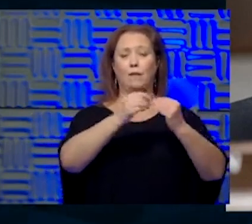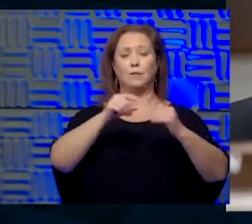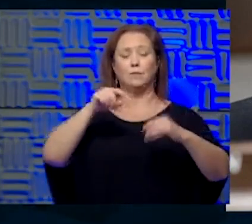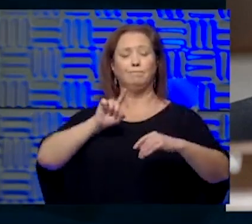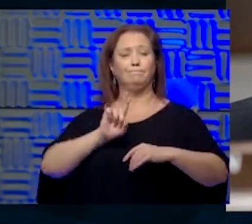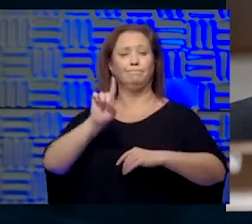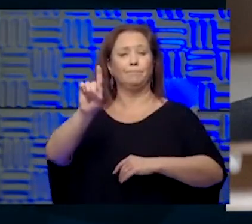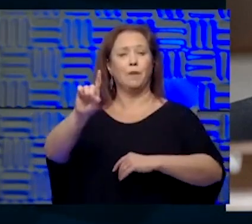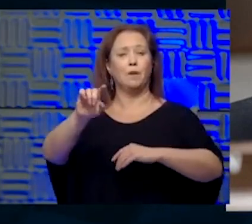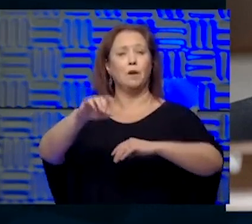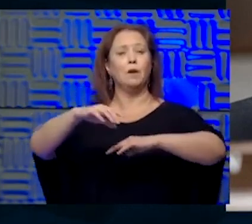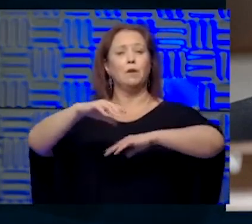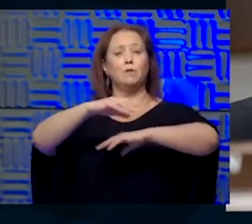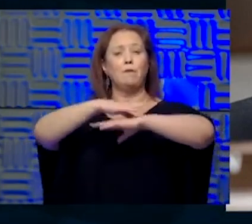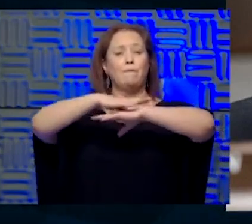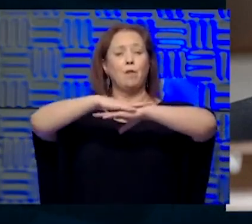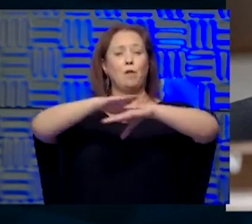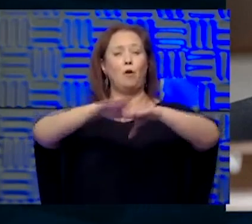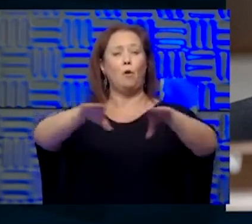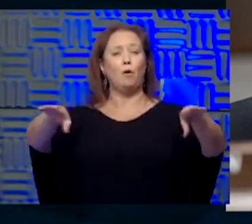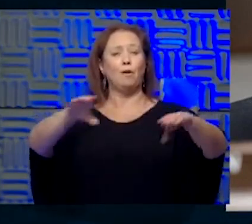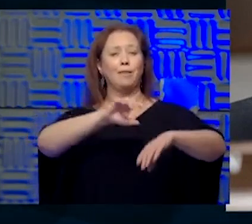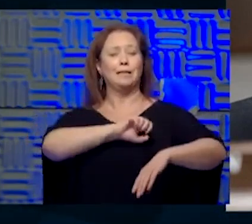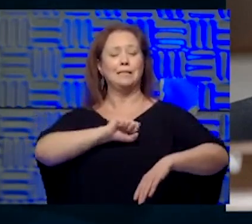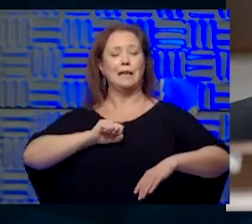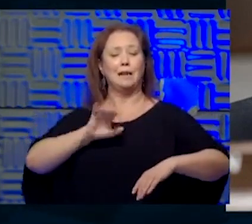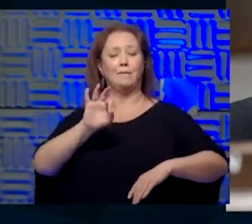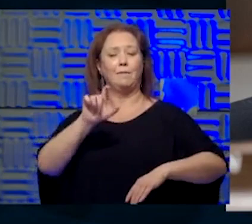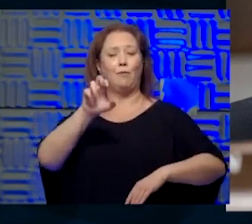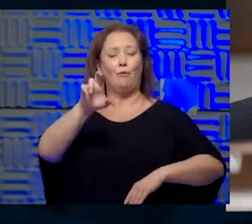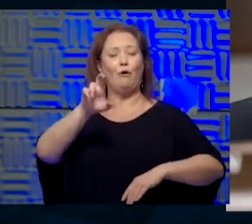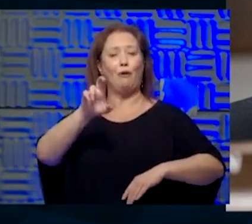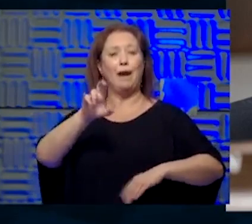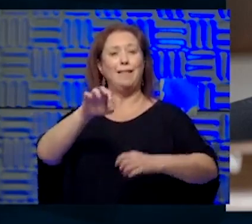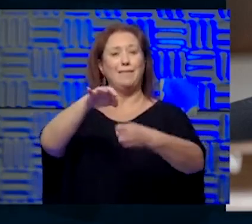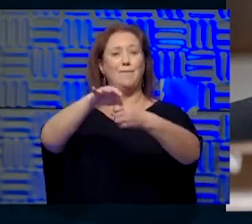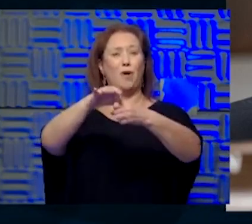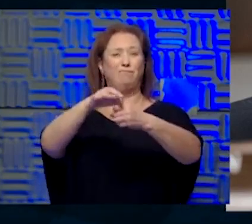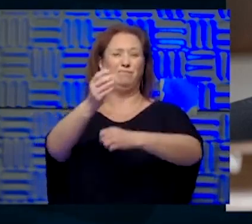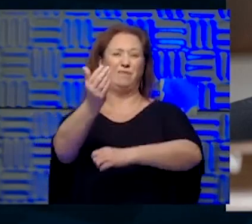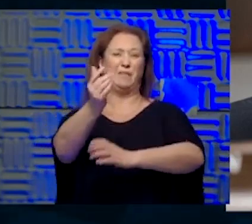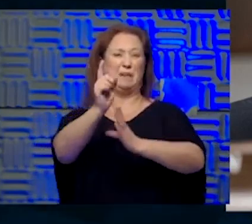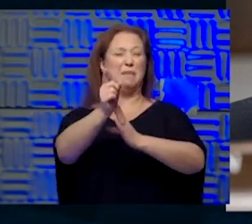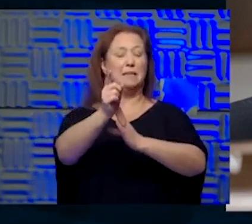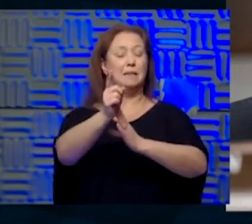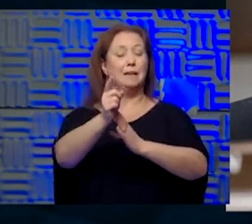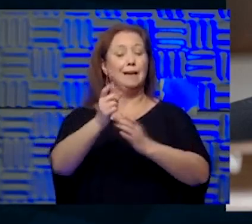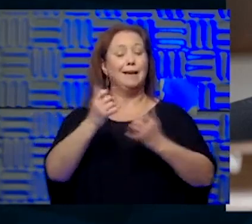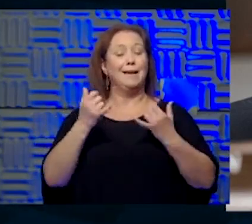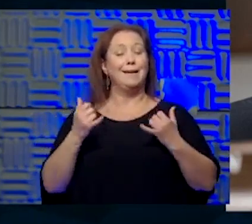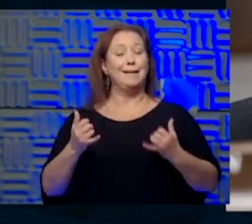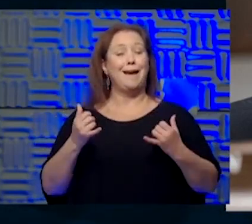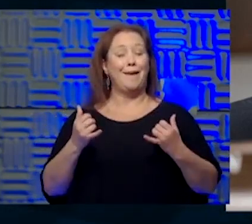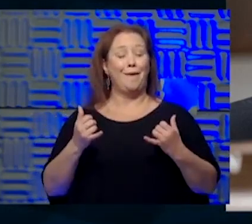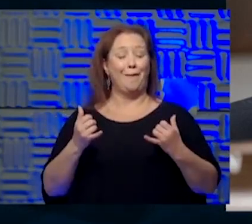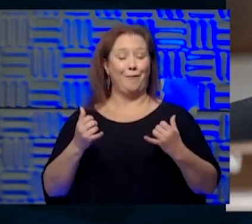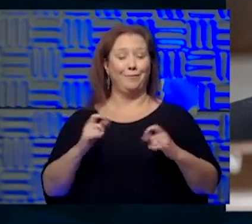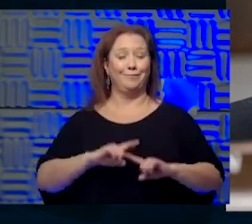floor and vote within a 15-minute time frame. That's been